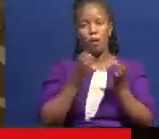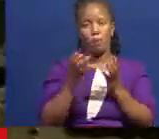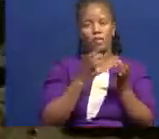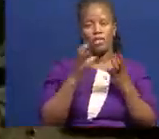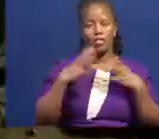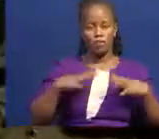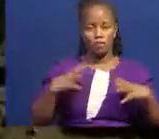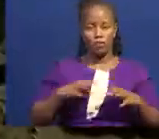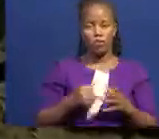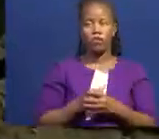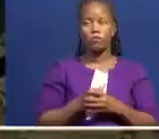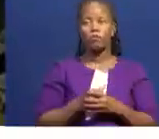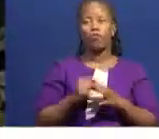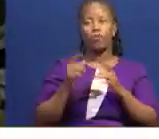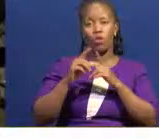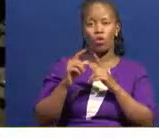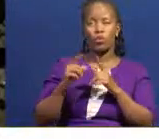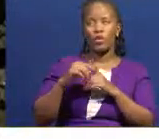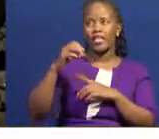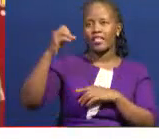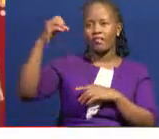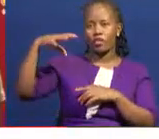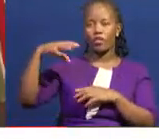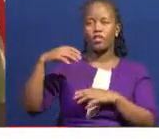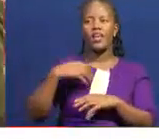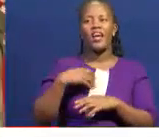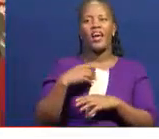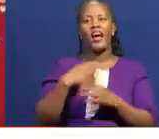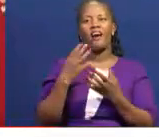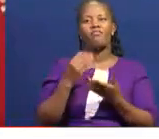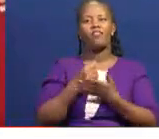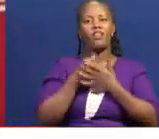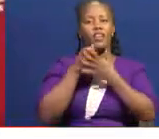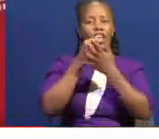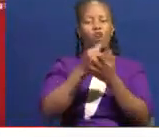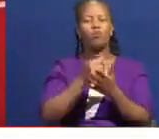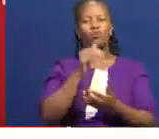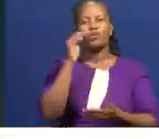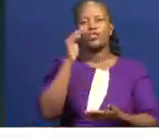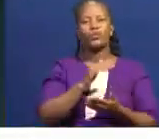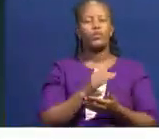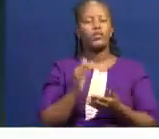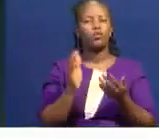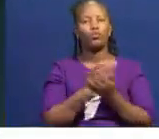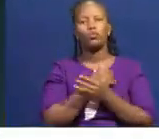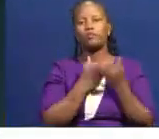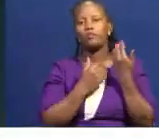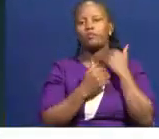The traders say electrification has also contributed to reduced crime.